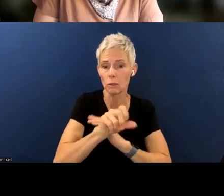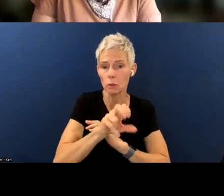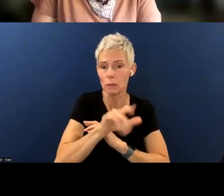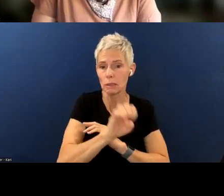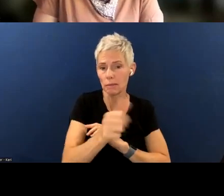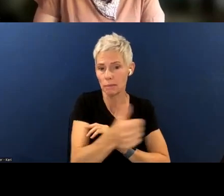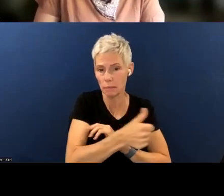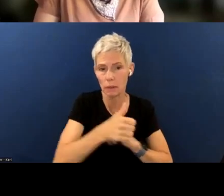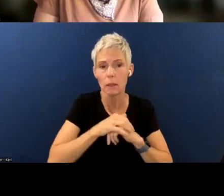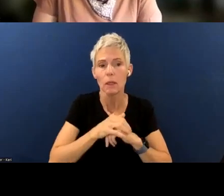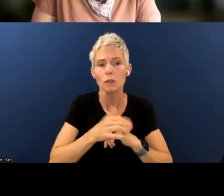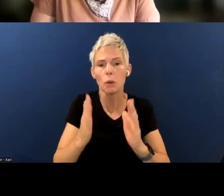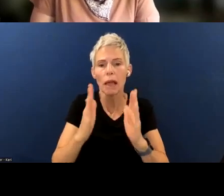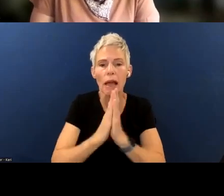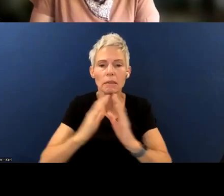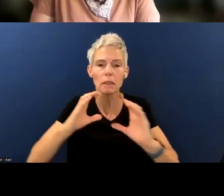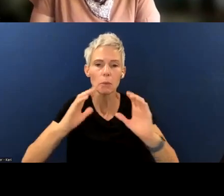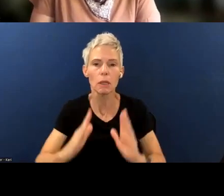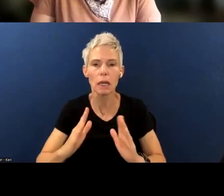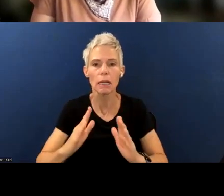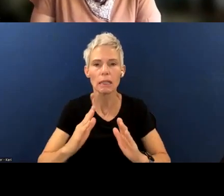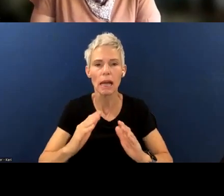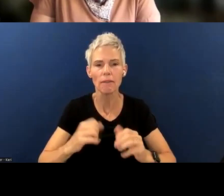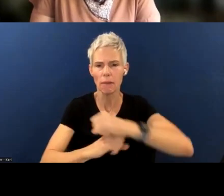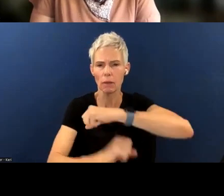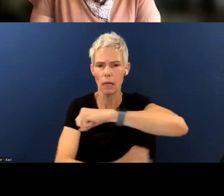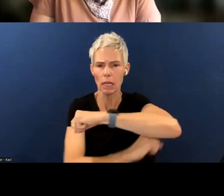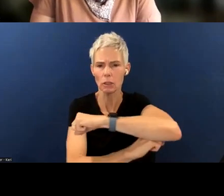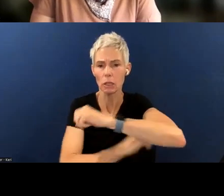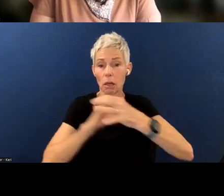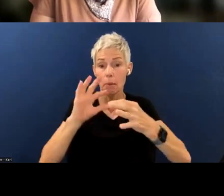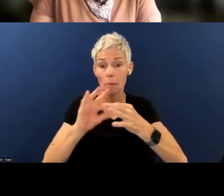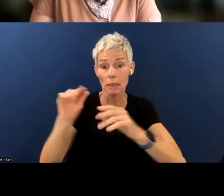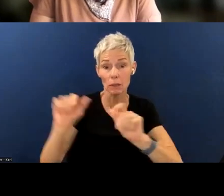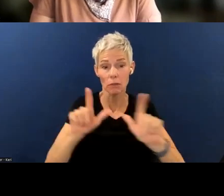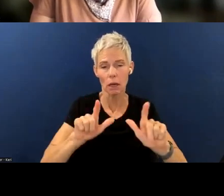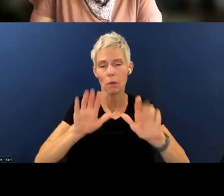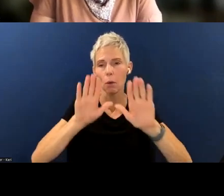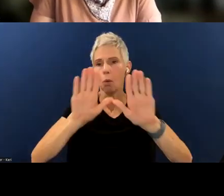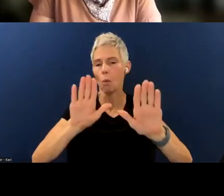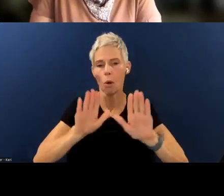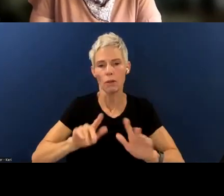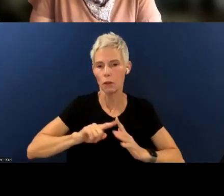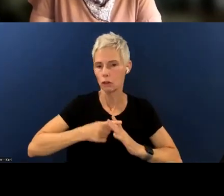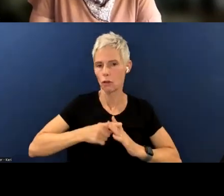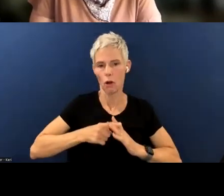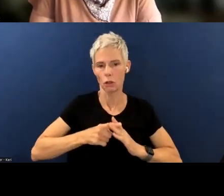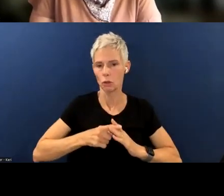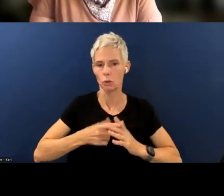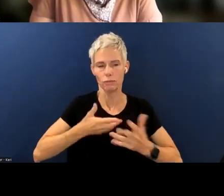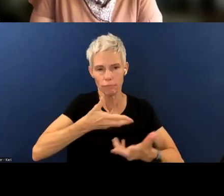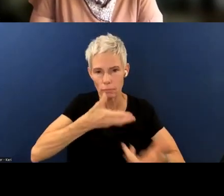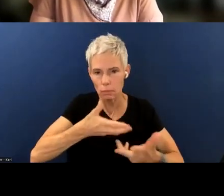as communicators, those foundational message frames are an excellent starting point for anybody who's